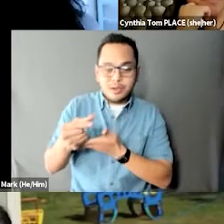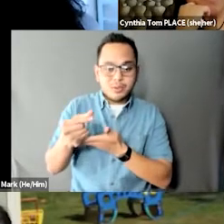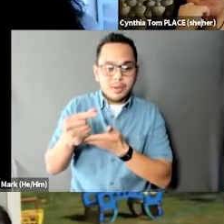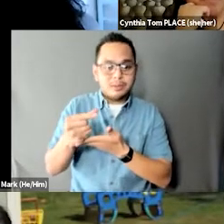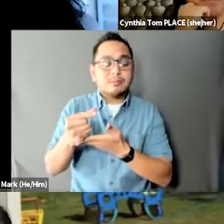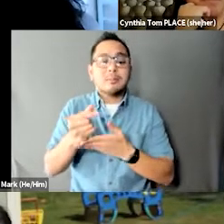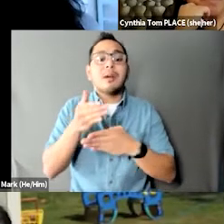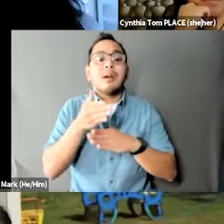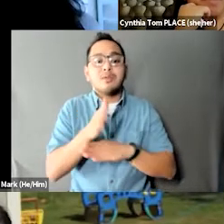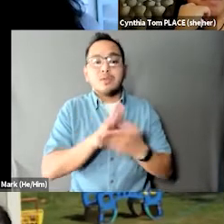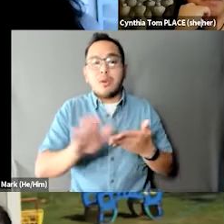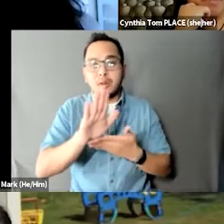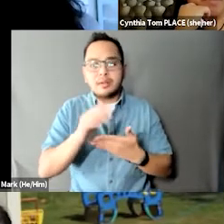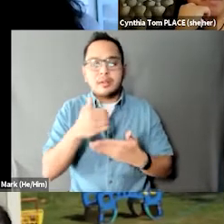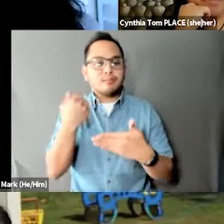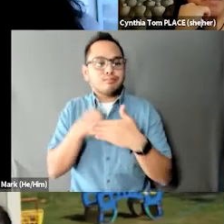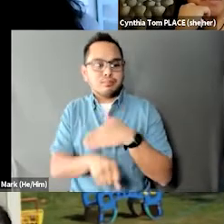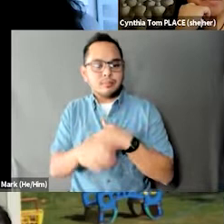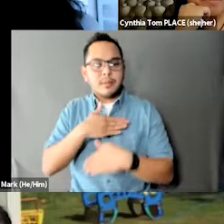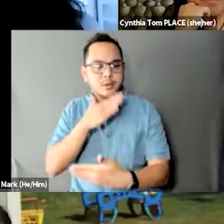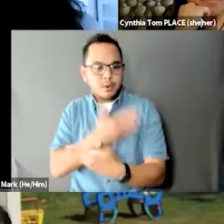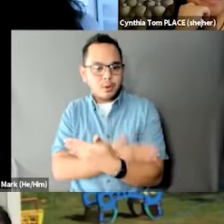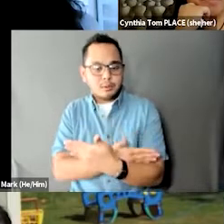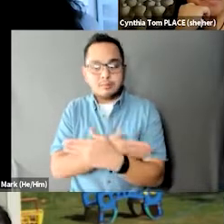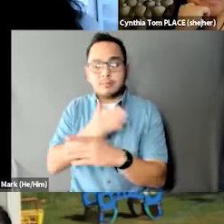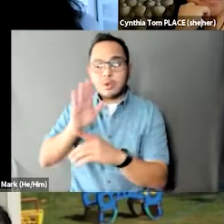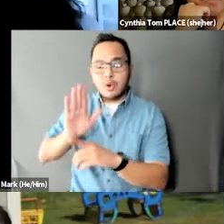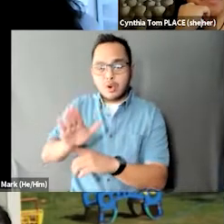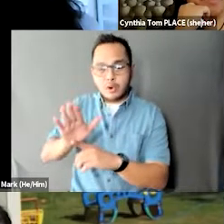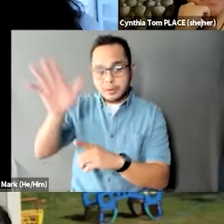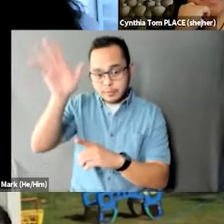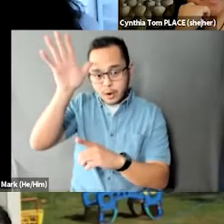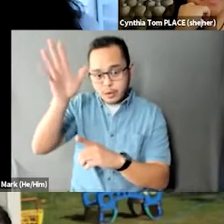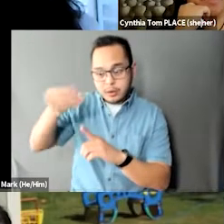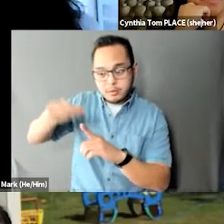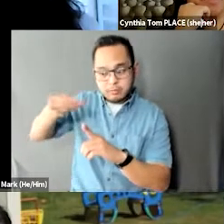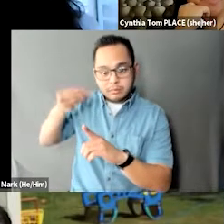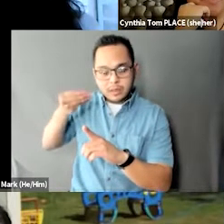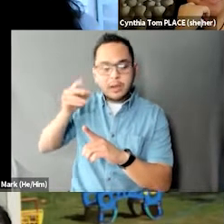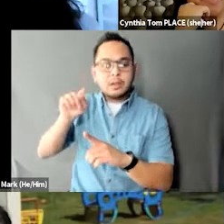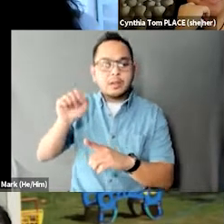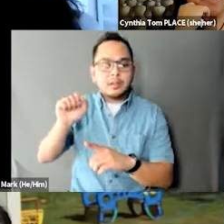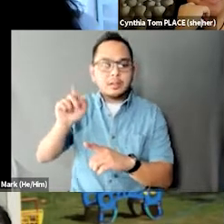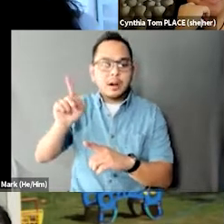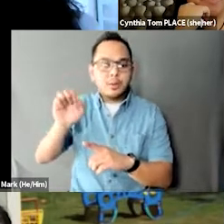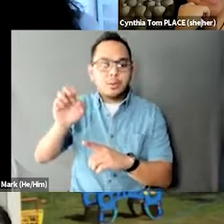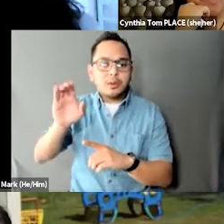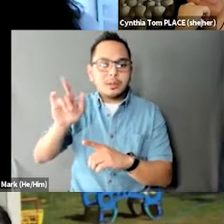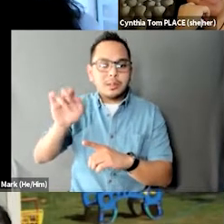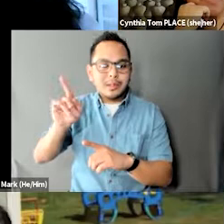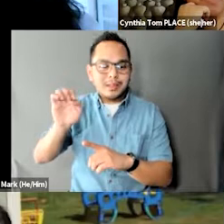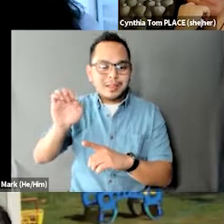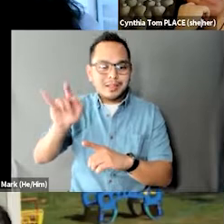after college, I gave birth to my daughter, whose paternal ancestry is of the Taku River Tlingit and the Cascadena from